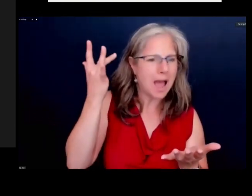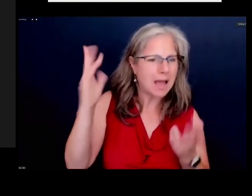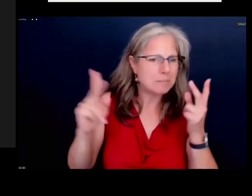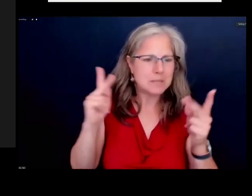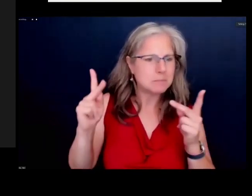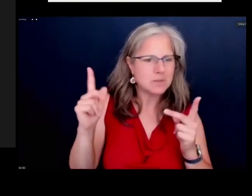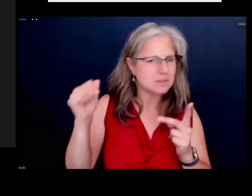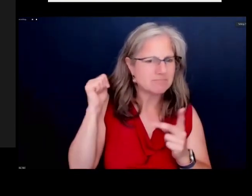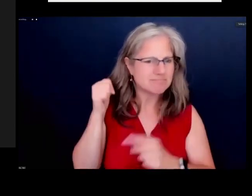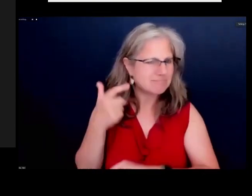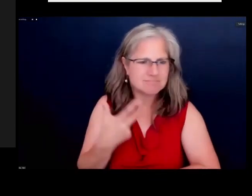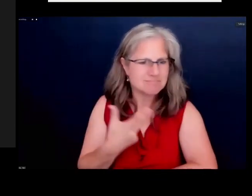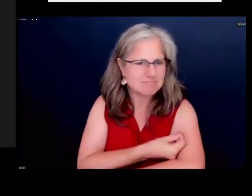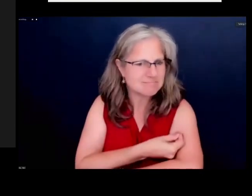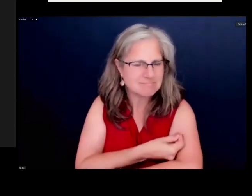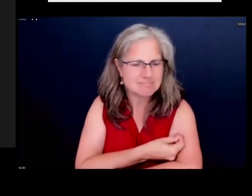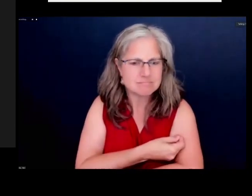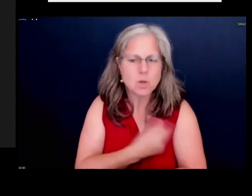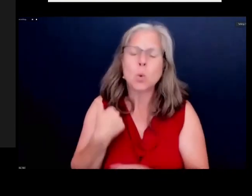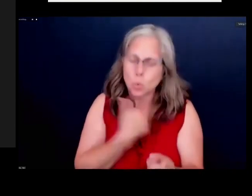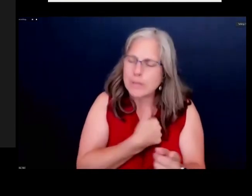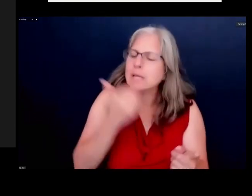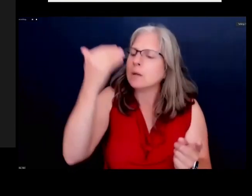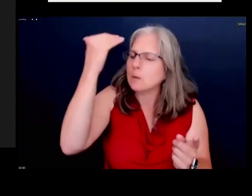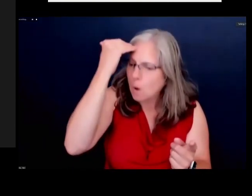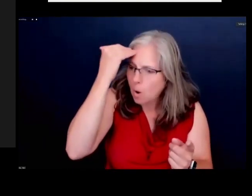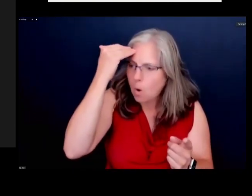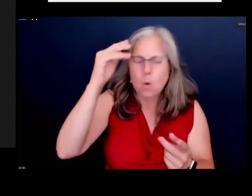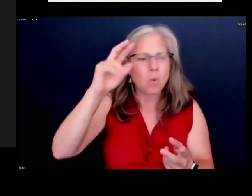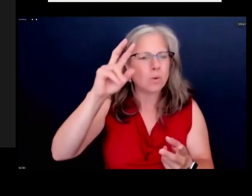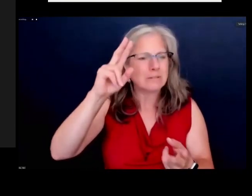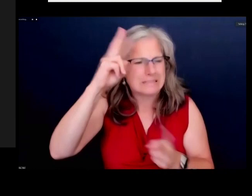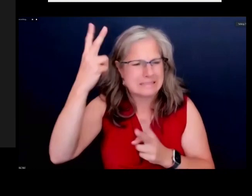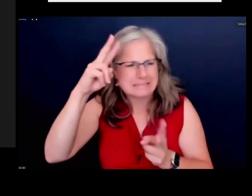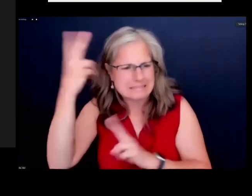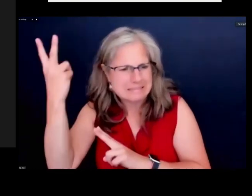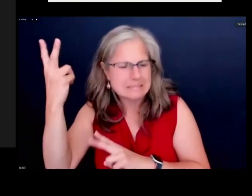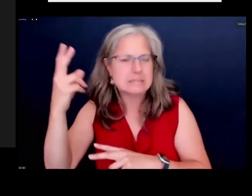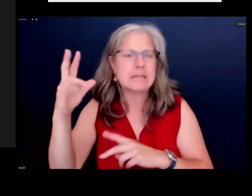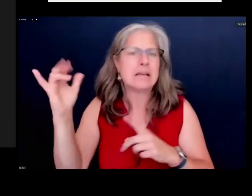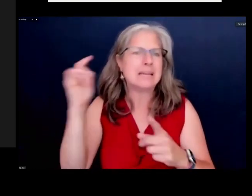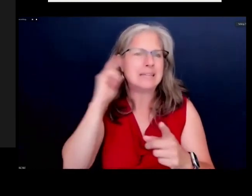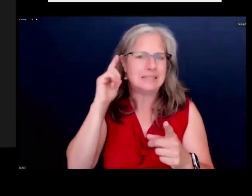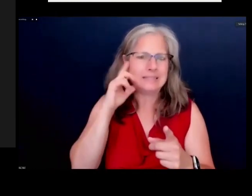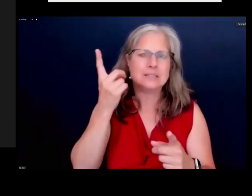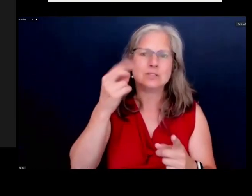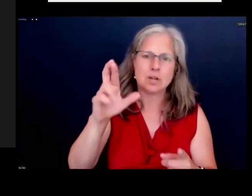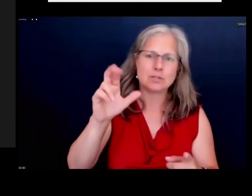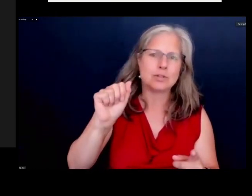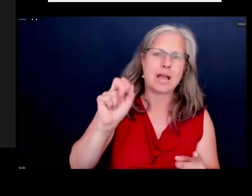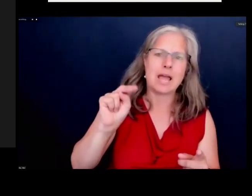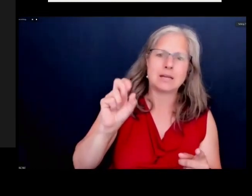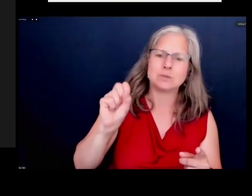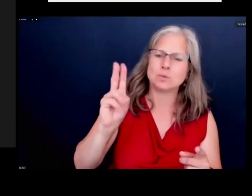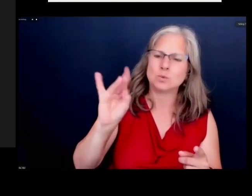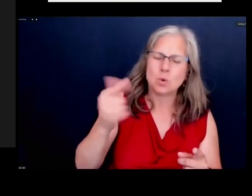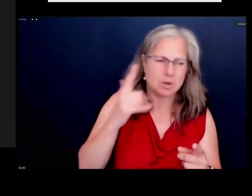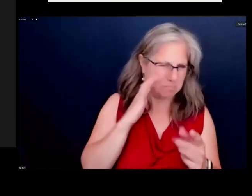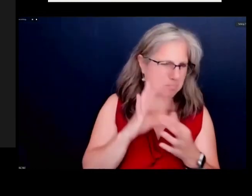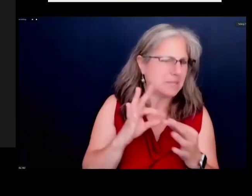main cause of people? Like, we know there's a lot of misinformation, like Dr. Ansor just said,